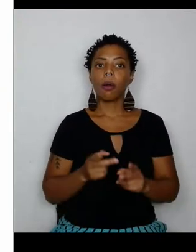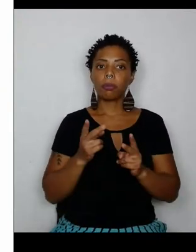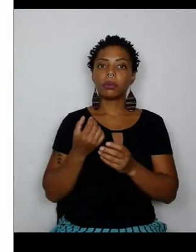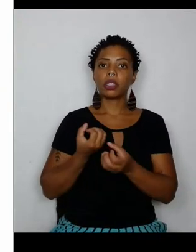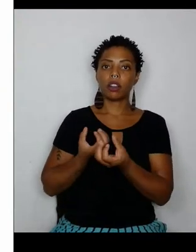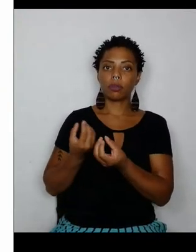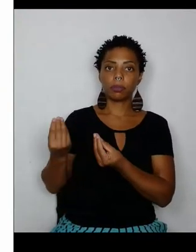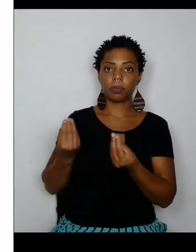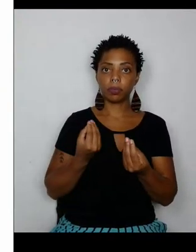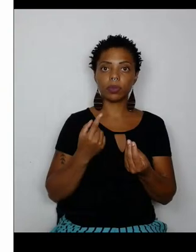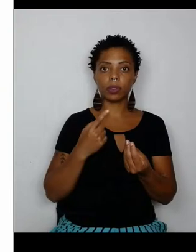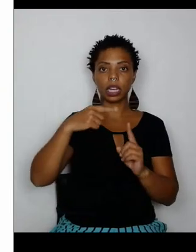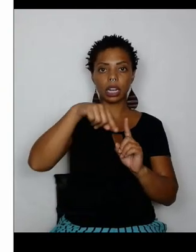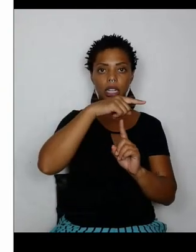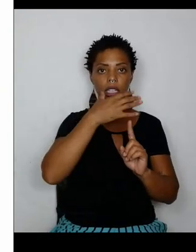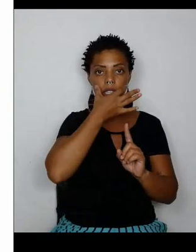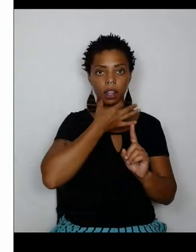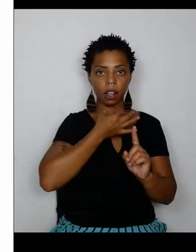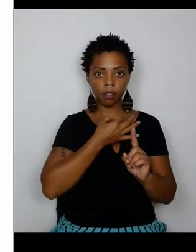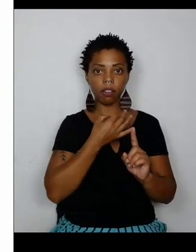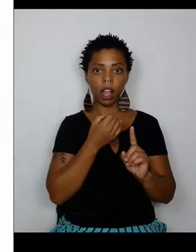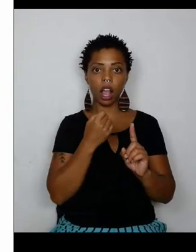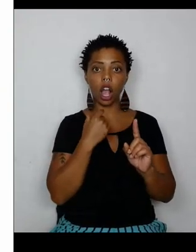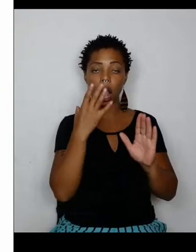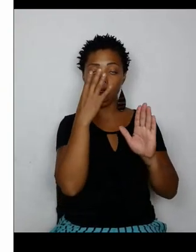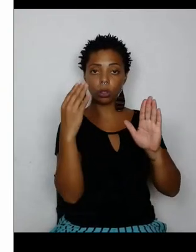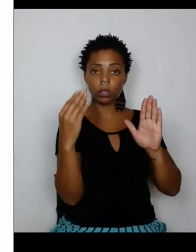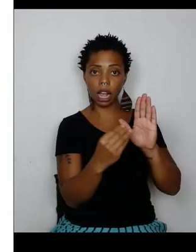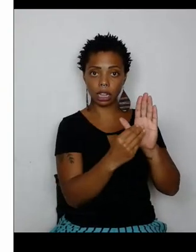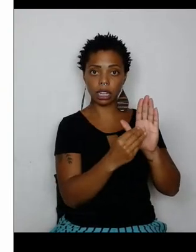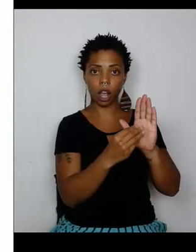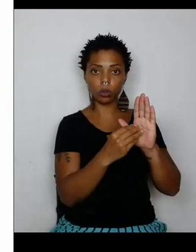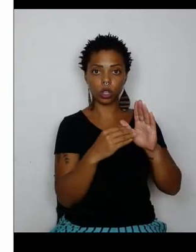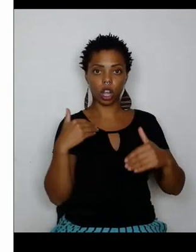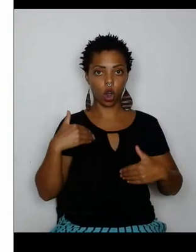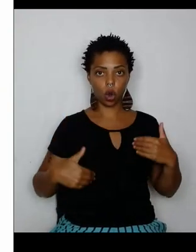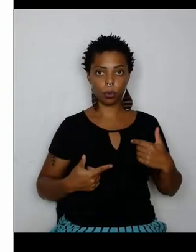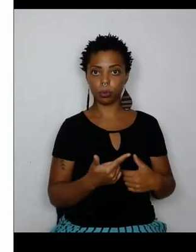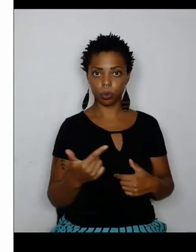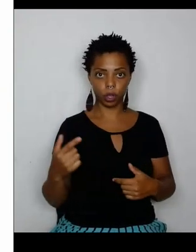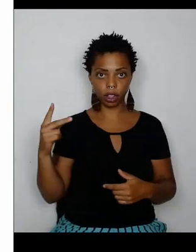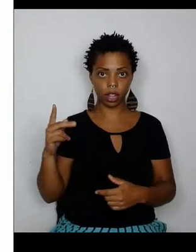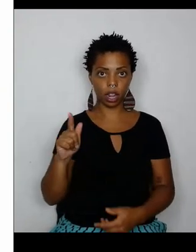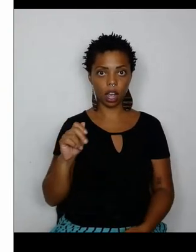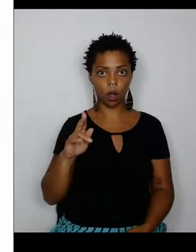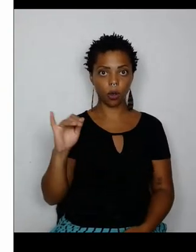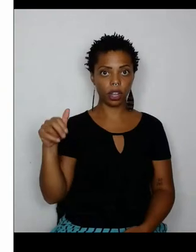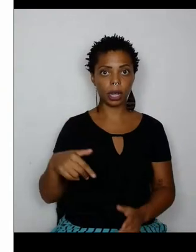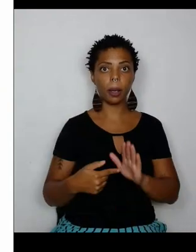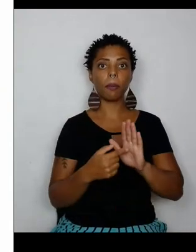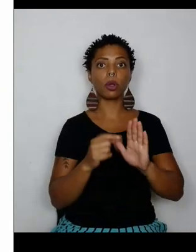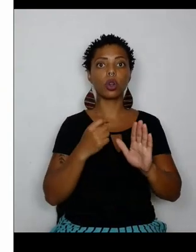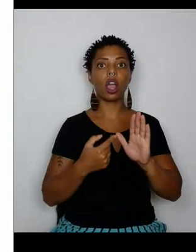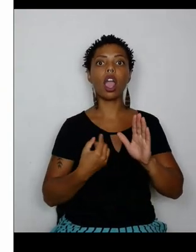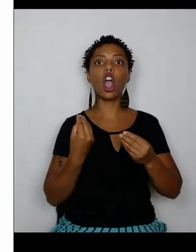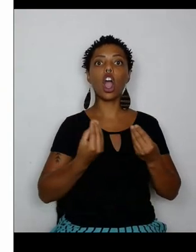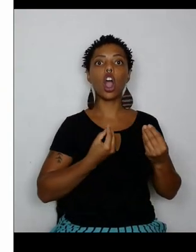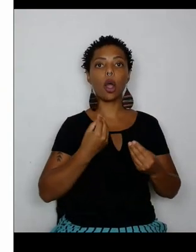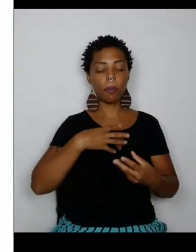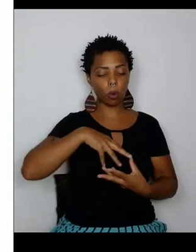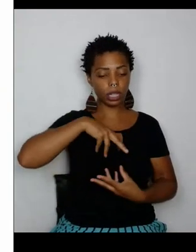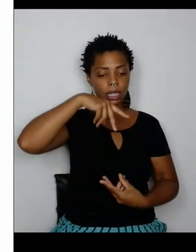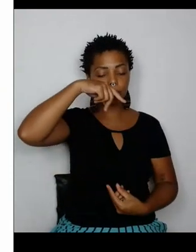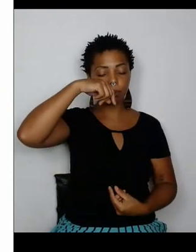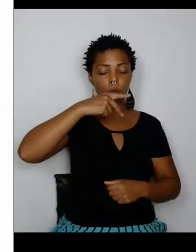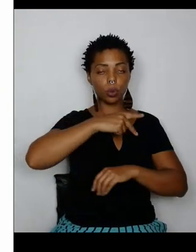self-portraits hematize the evolution of self towards pure spirit they present the transitional position between the material